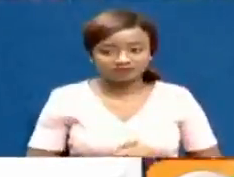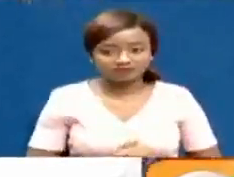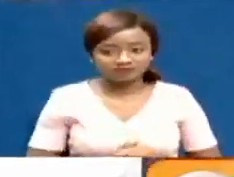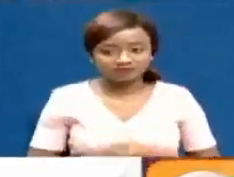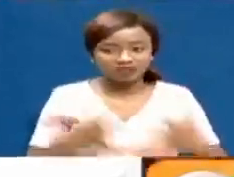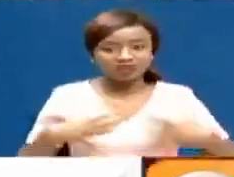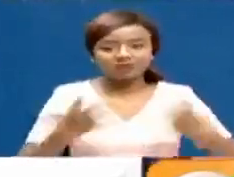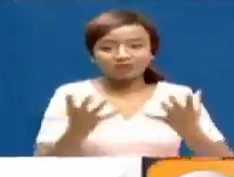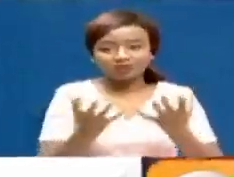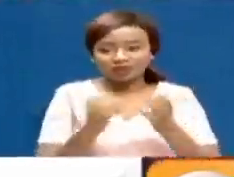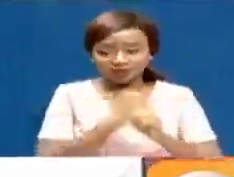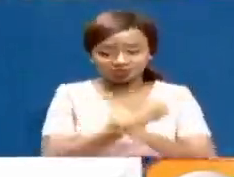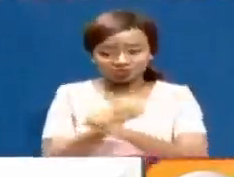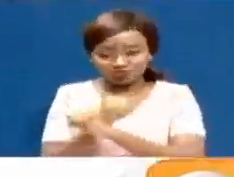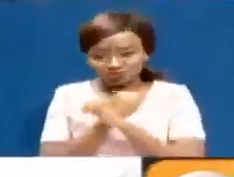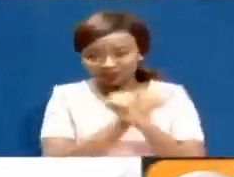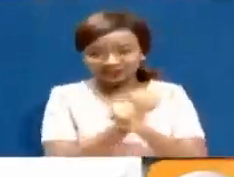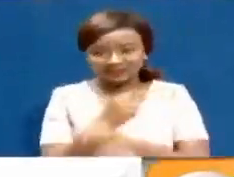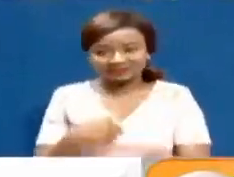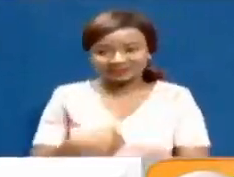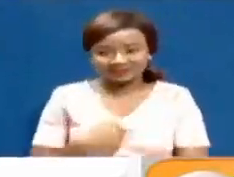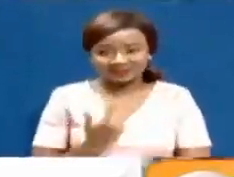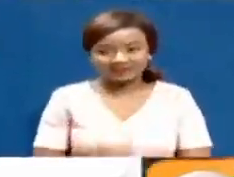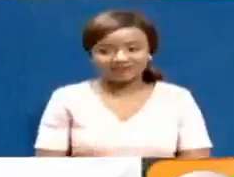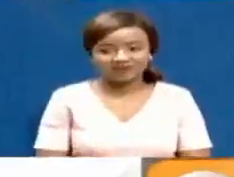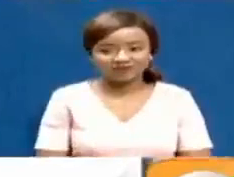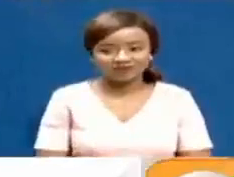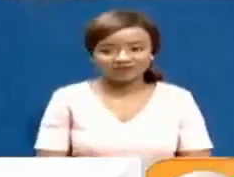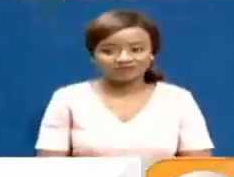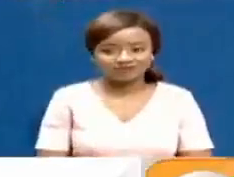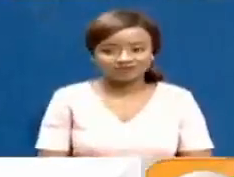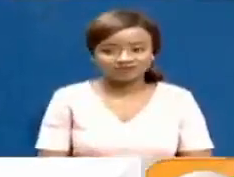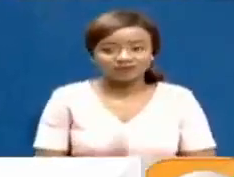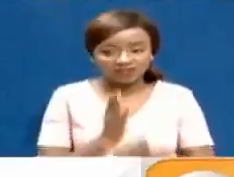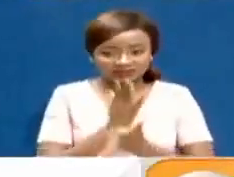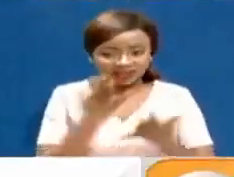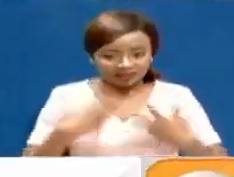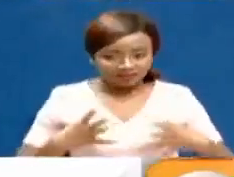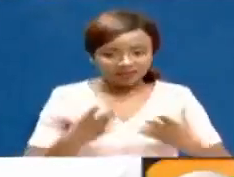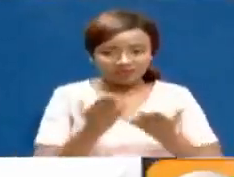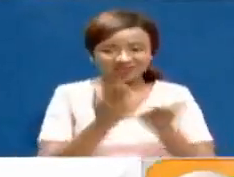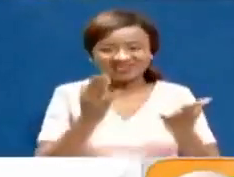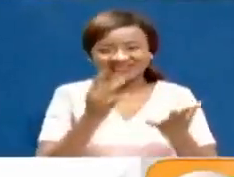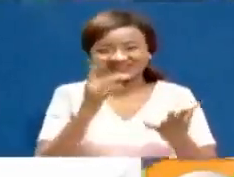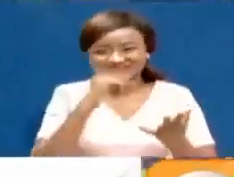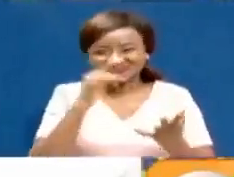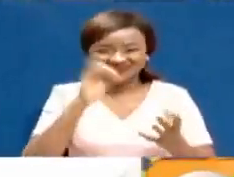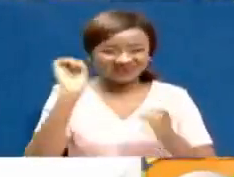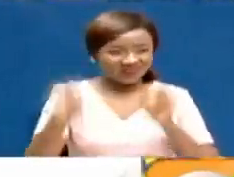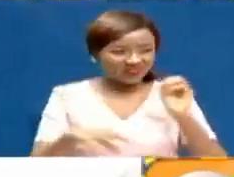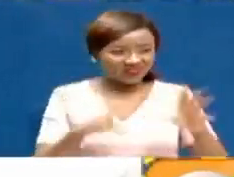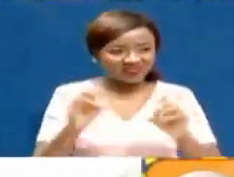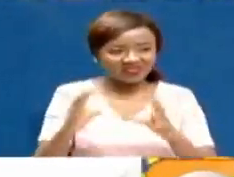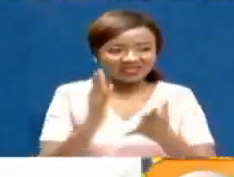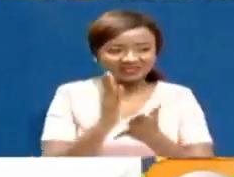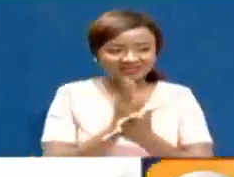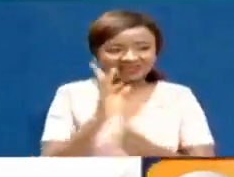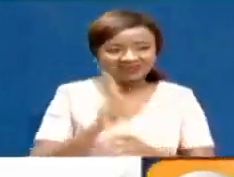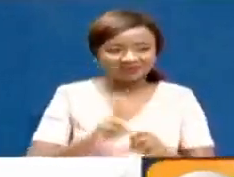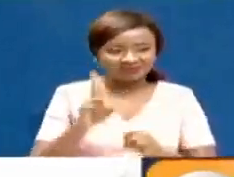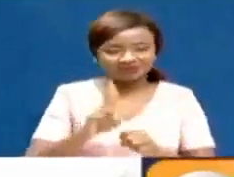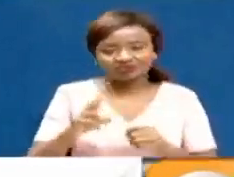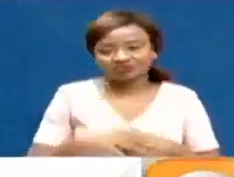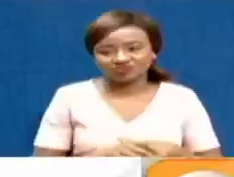preventive measure, the streets are strewn with people donning all forms of masks, some disposable while some reusable. Being a new phenomenon in the